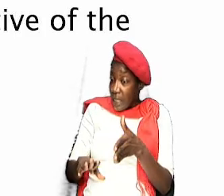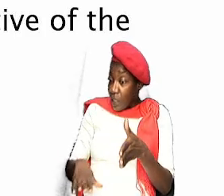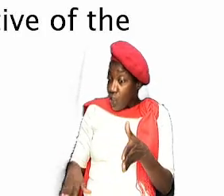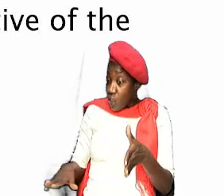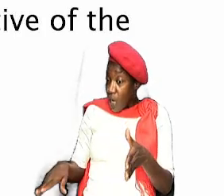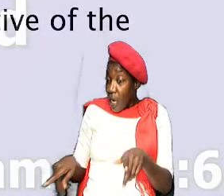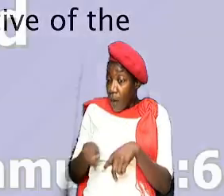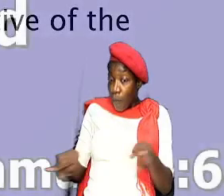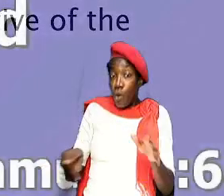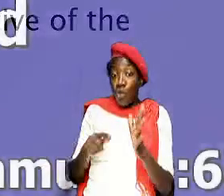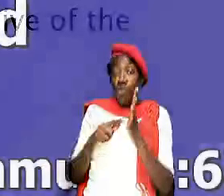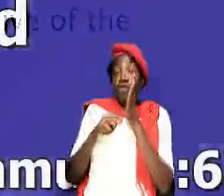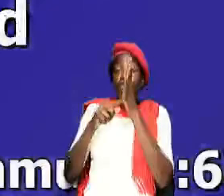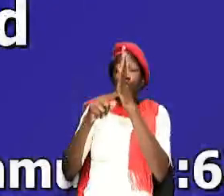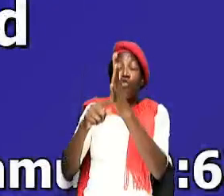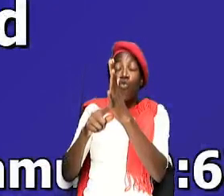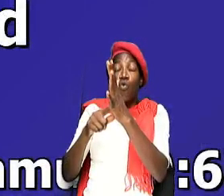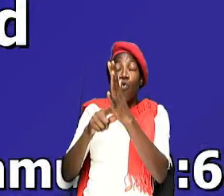kindness.